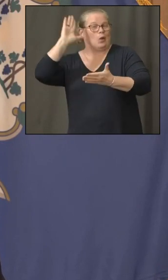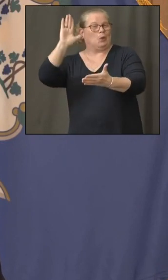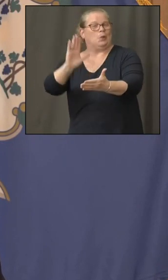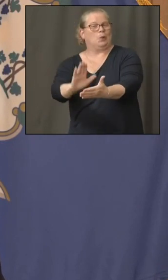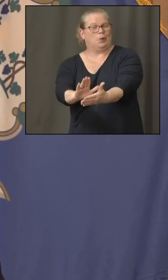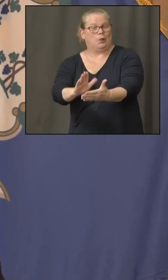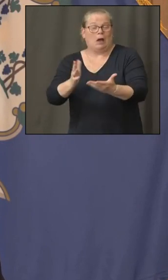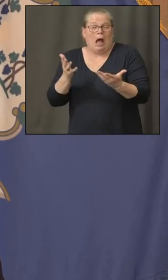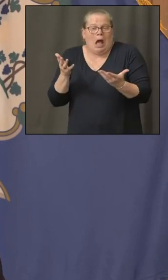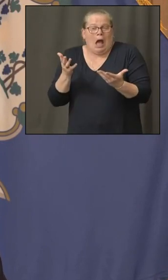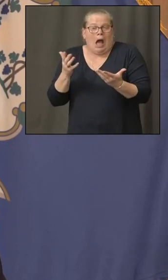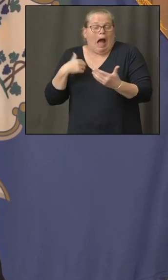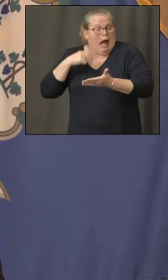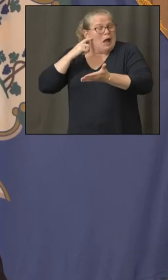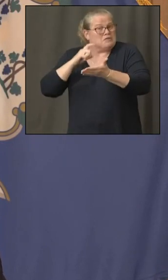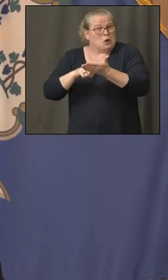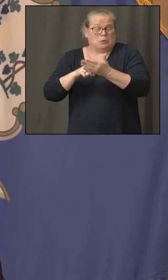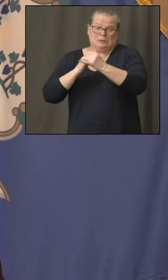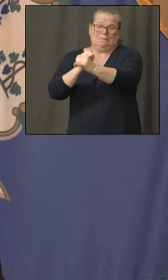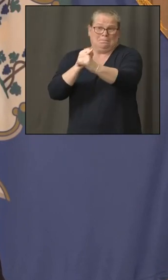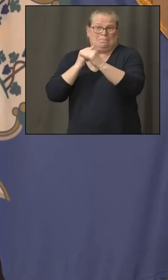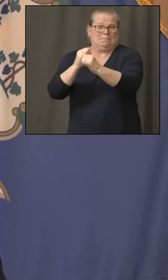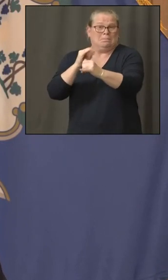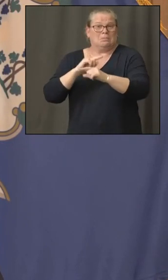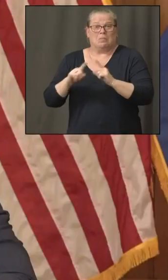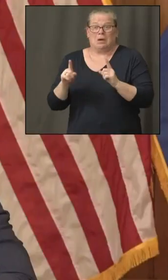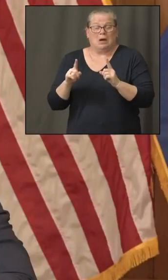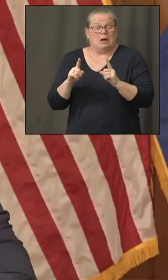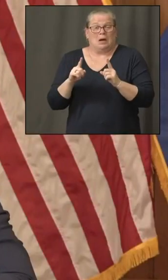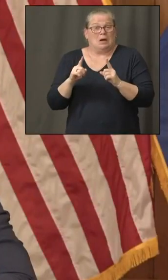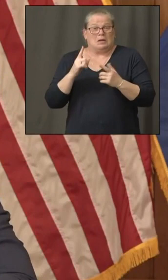that, either of you guys? Yeah, no, I think the only thing I would add is that